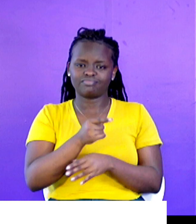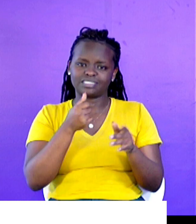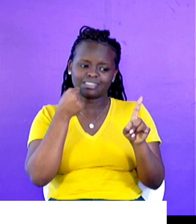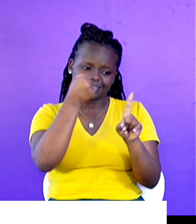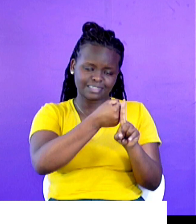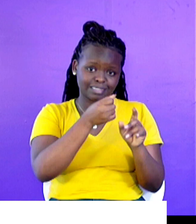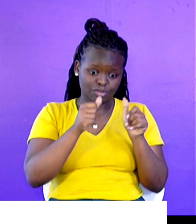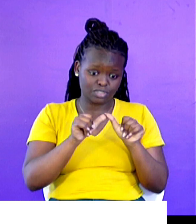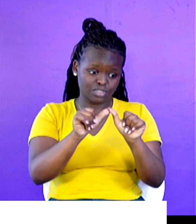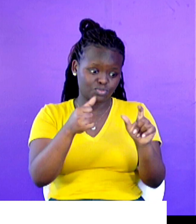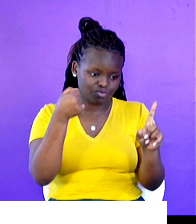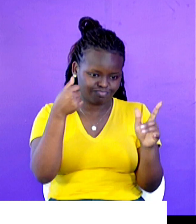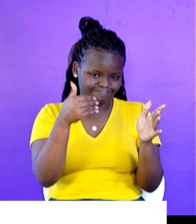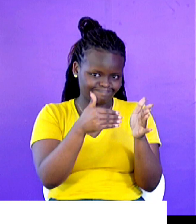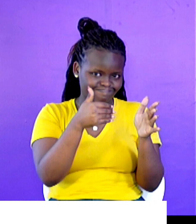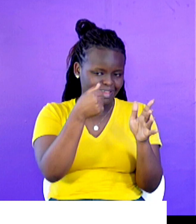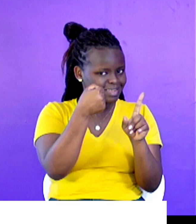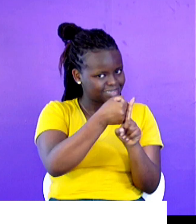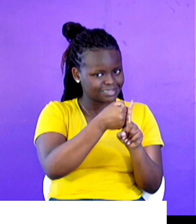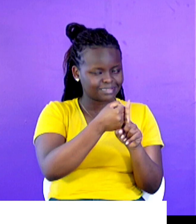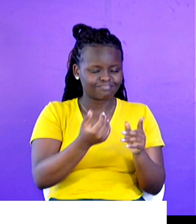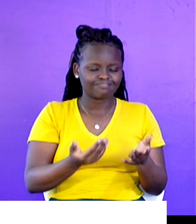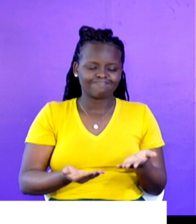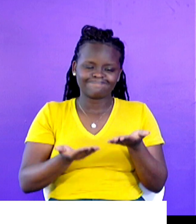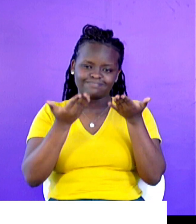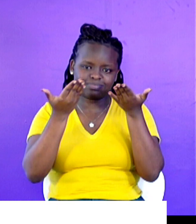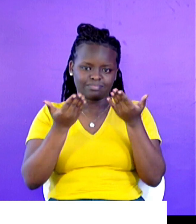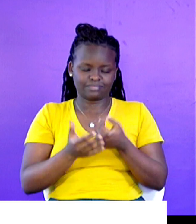action could escalate tensions in the area.